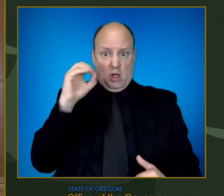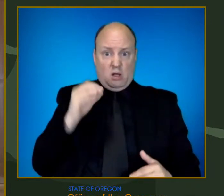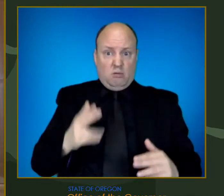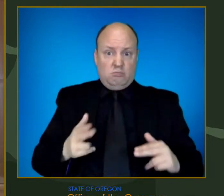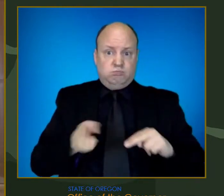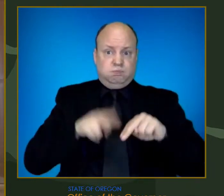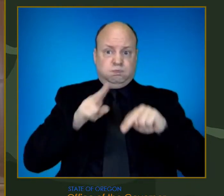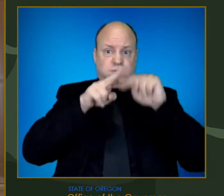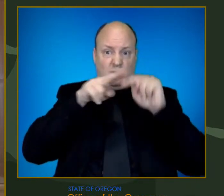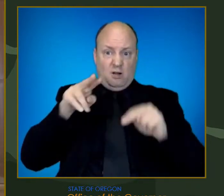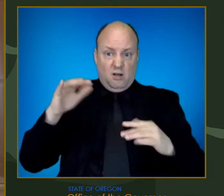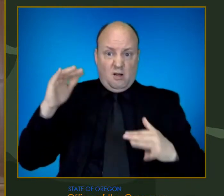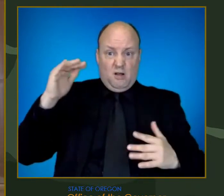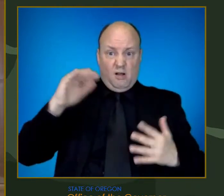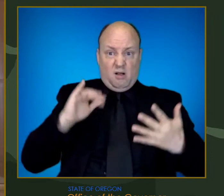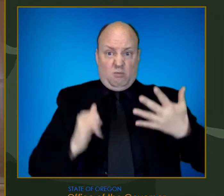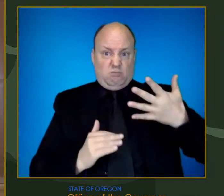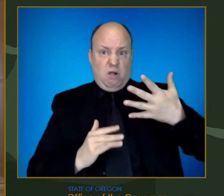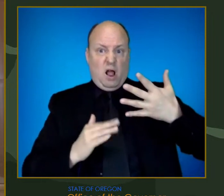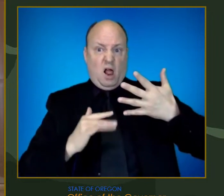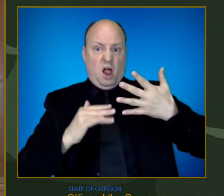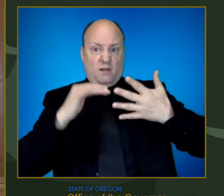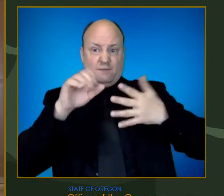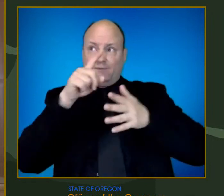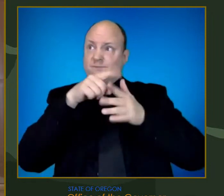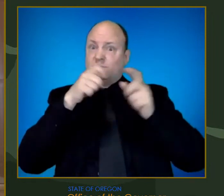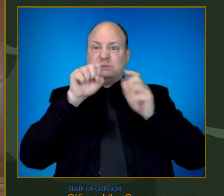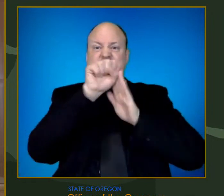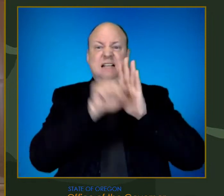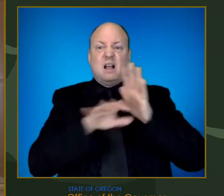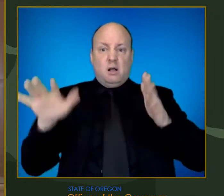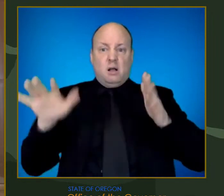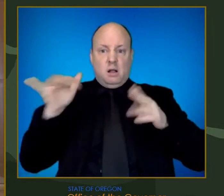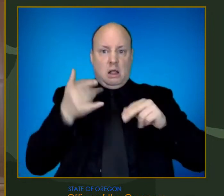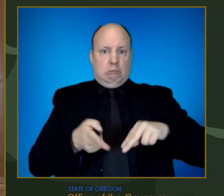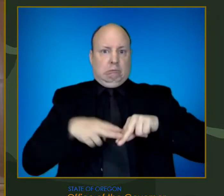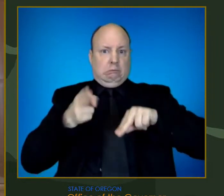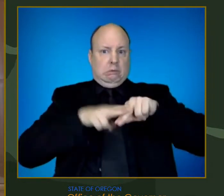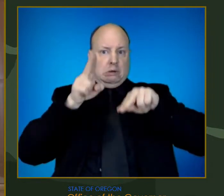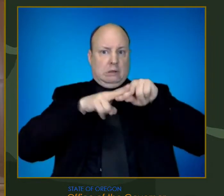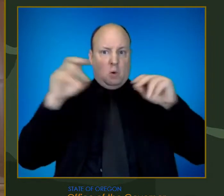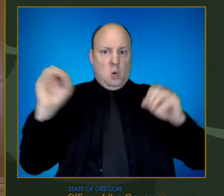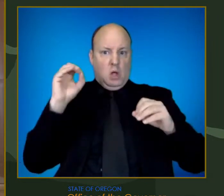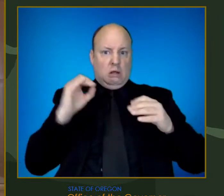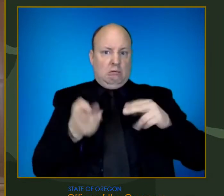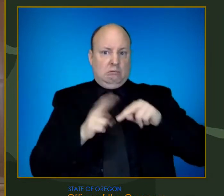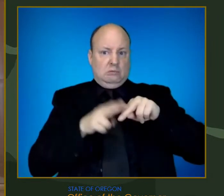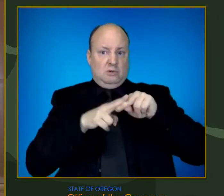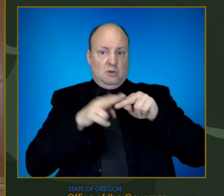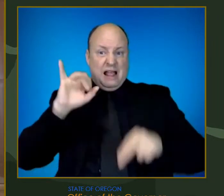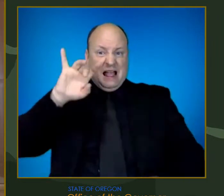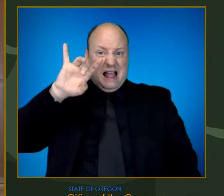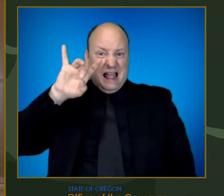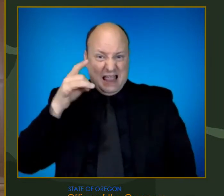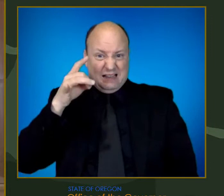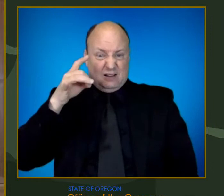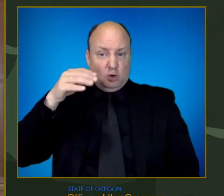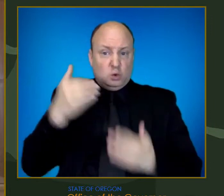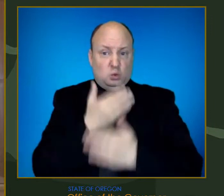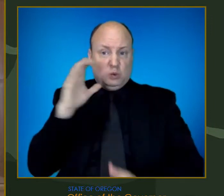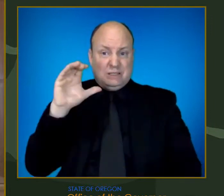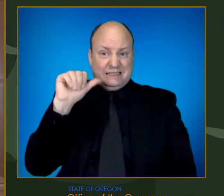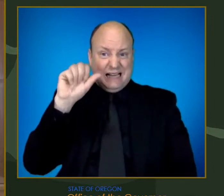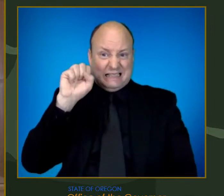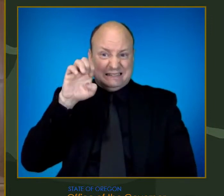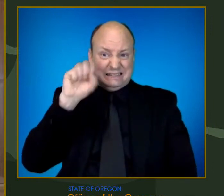of cases increasing. We now have 8 new cases of the variant first detected in South Africa here, 4 cases